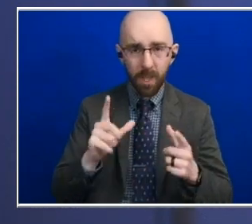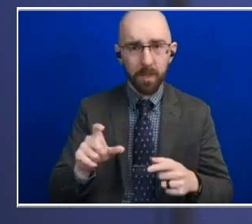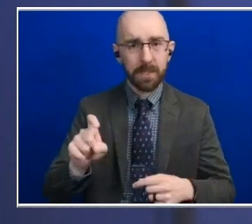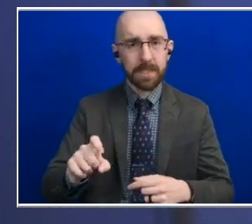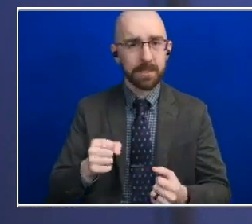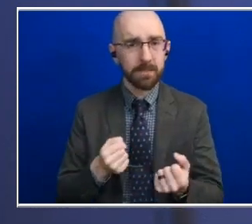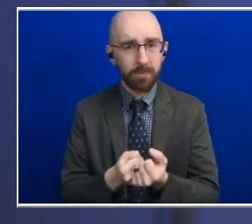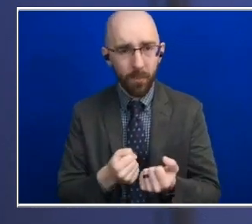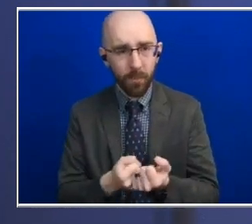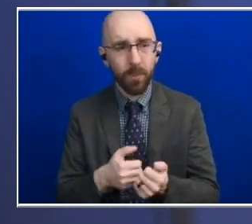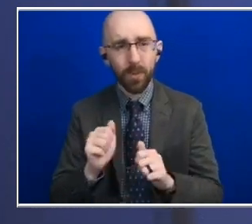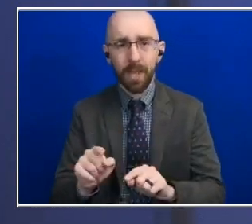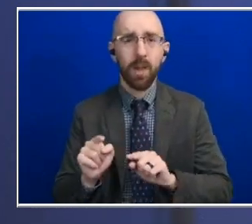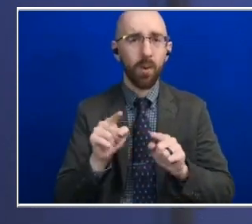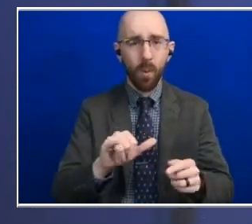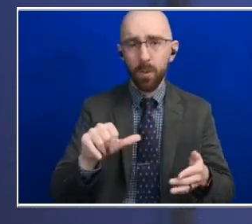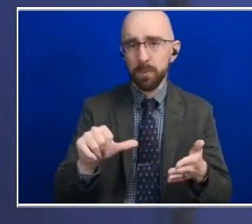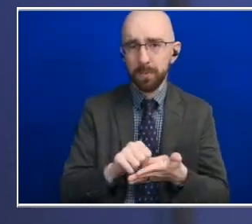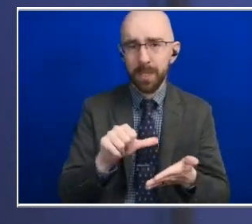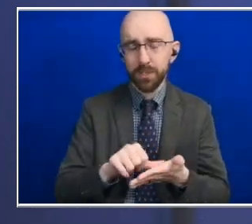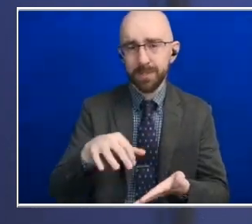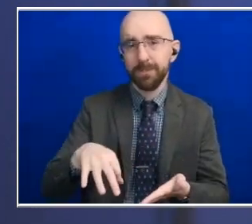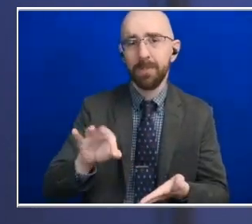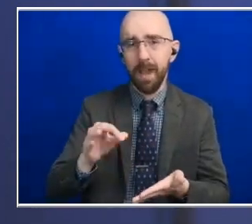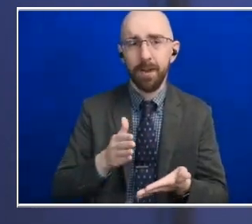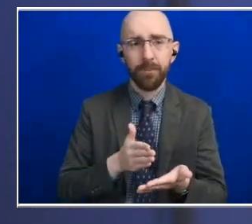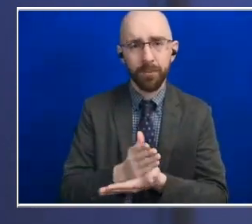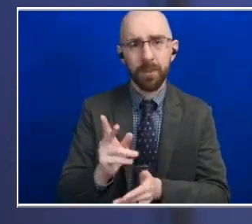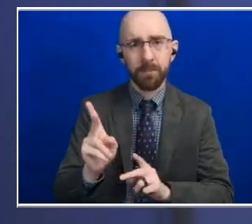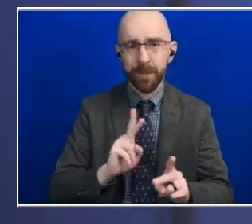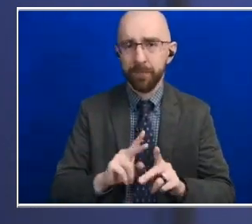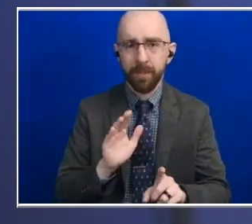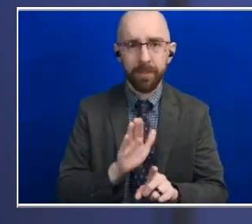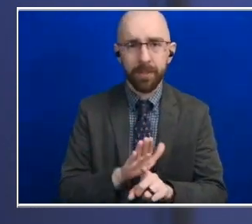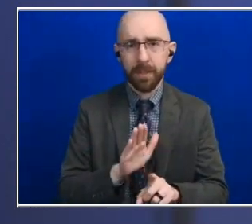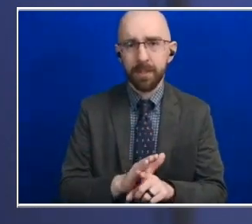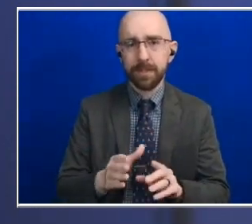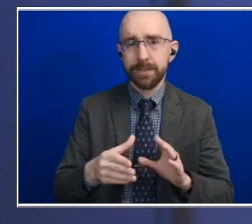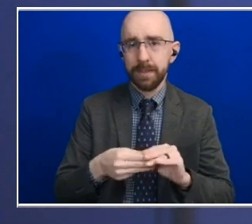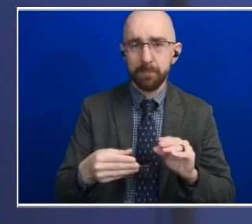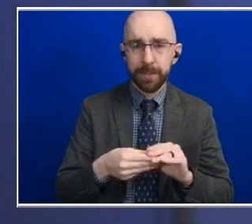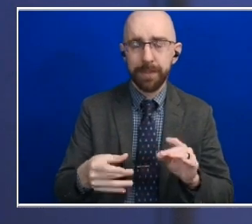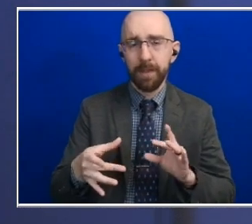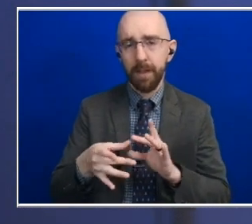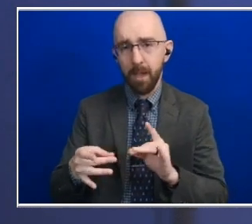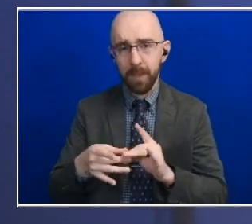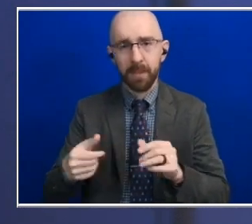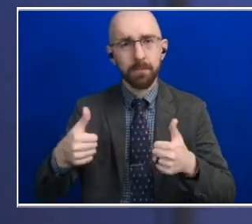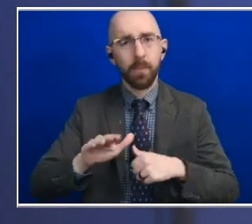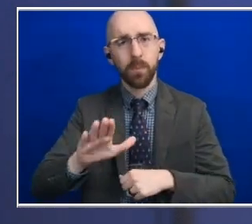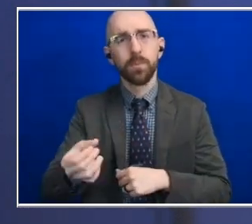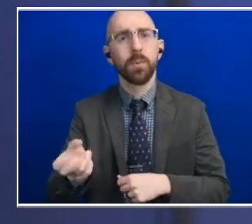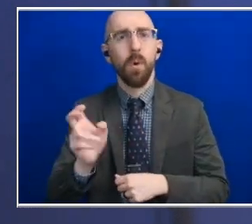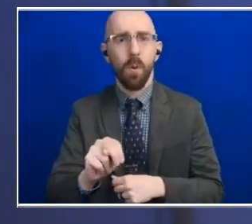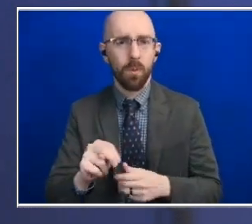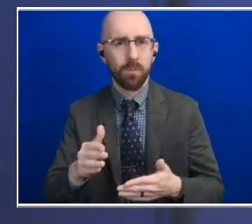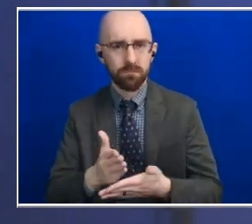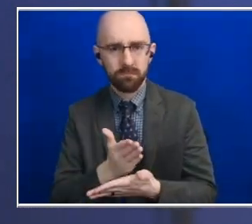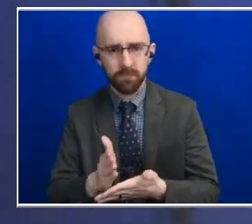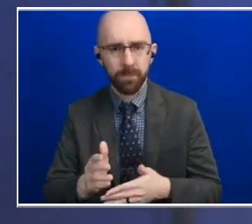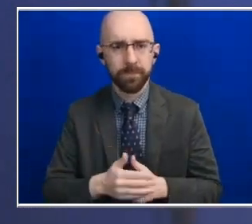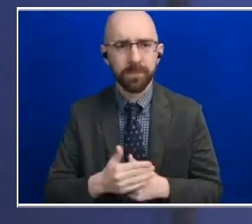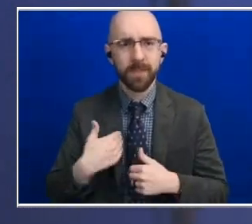those pages and you can find it, through people's, statements or comments or posting your own. There's a chronic disease